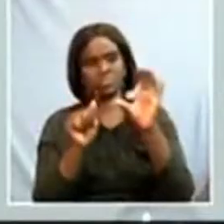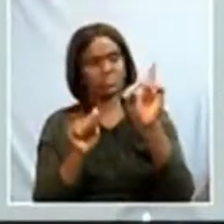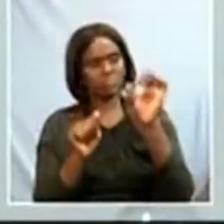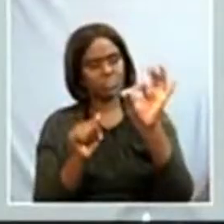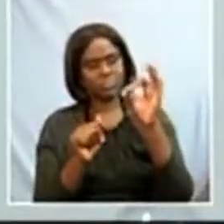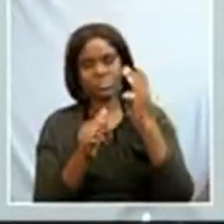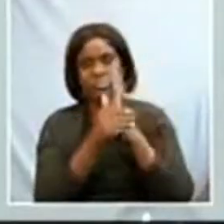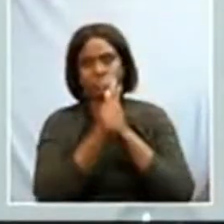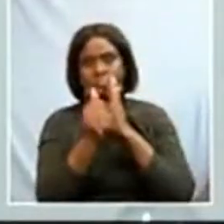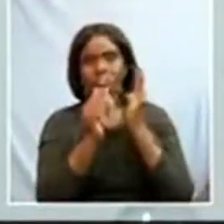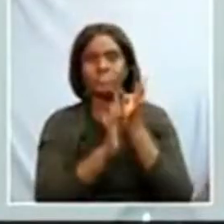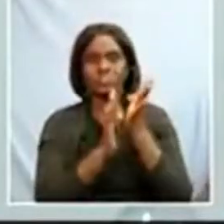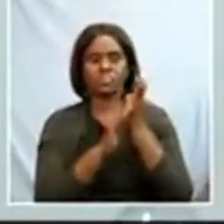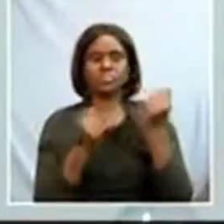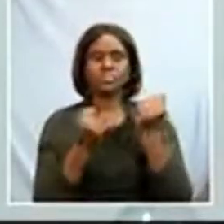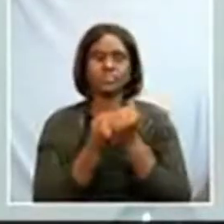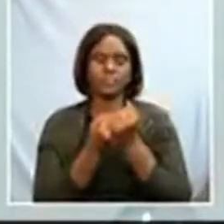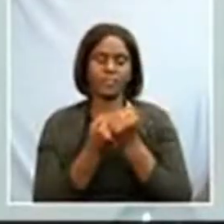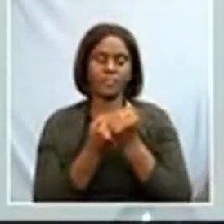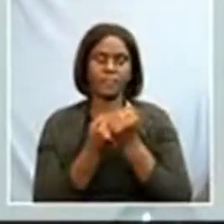CDF skills bursaries.